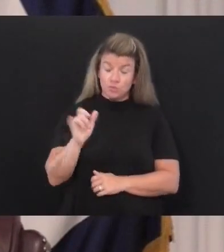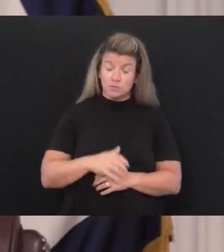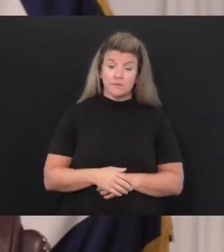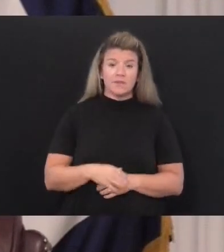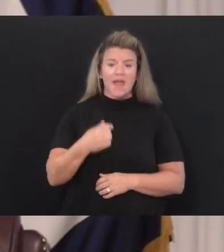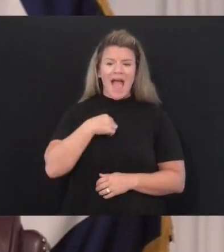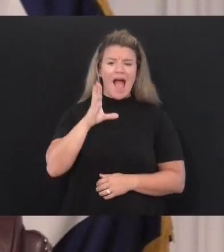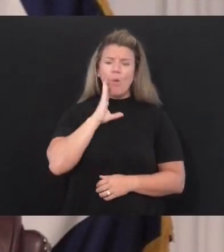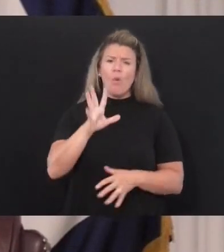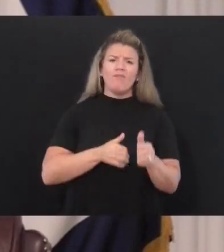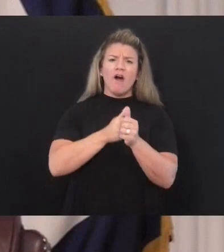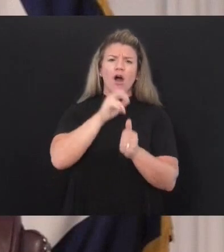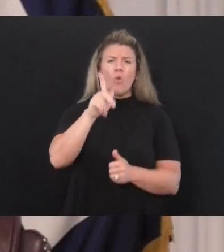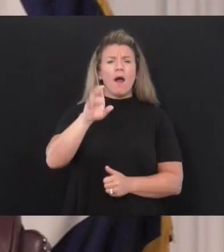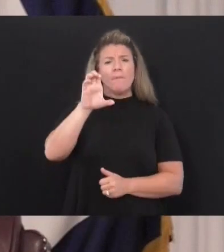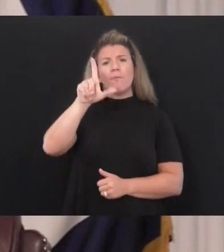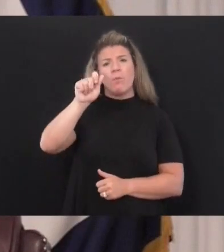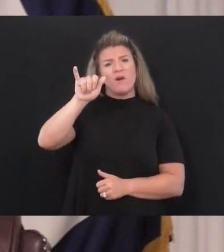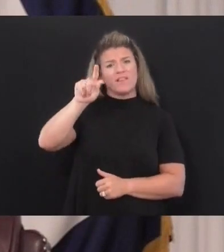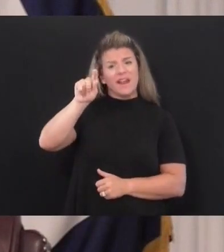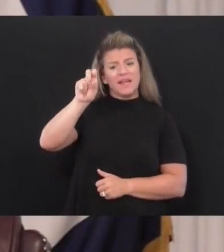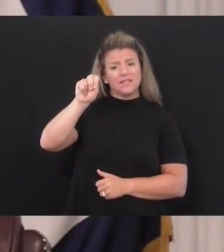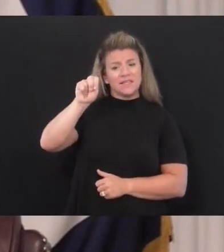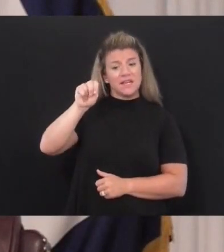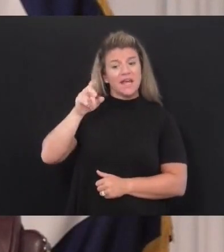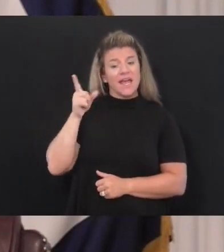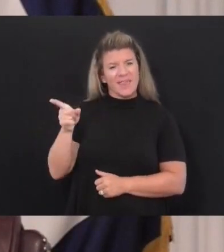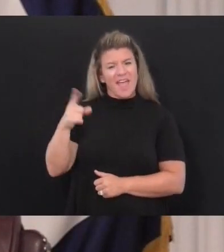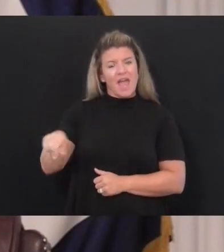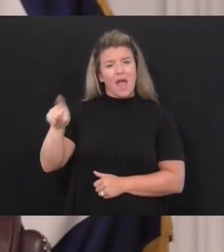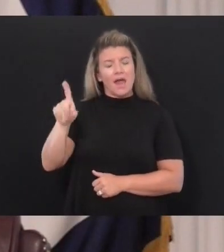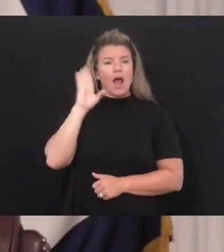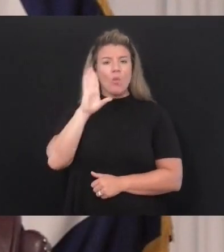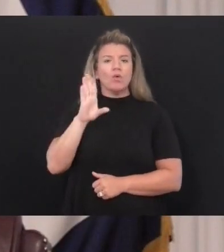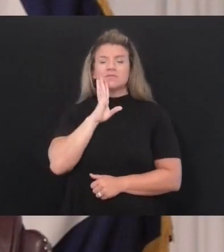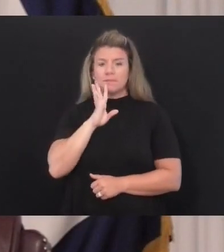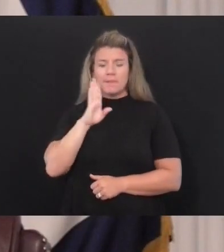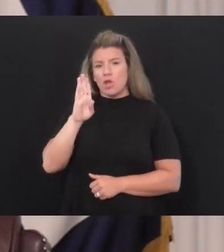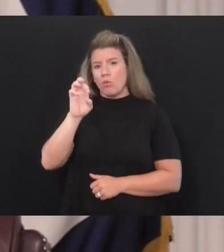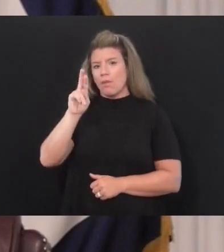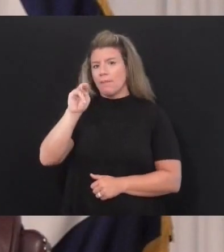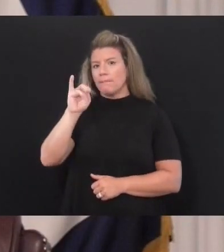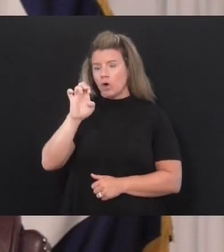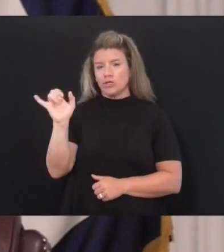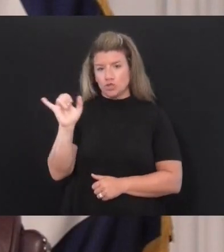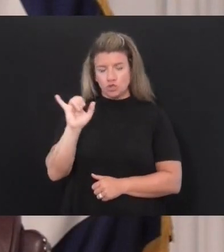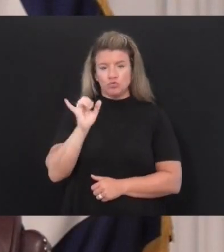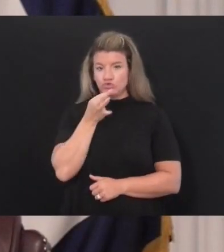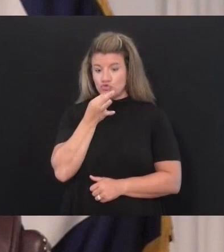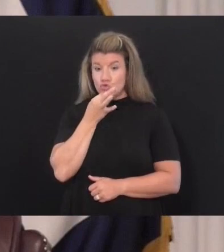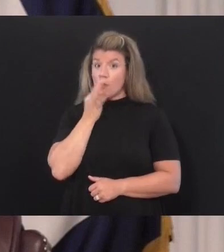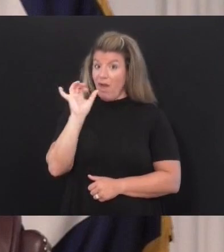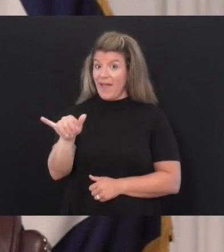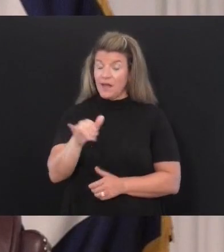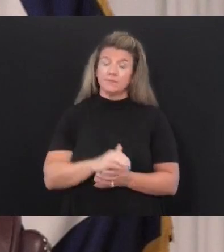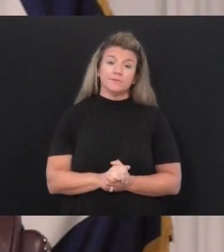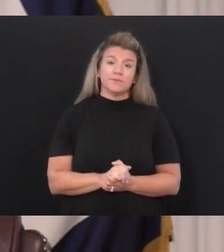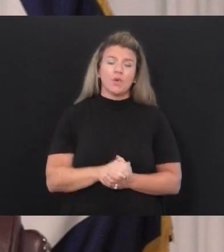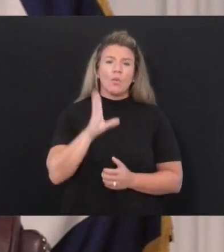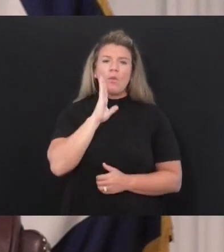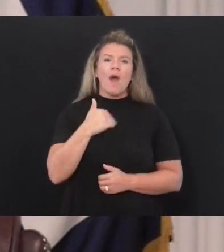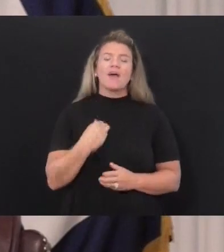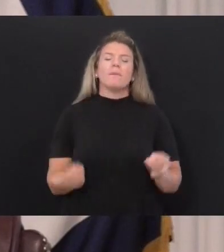people, so let's all wear them. All right, thank you, Amanda. Next, we'll go to Mark Curtis with Nexstar Media.